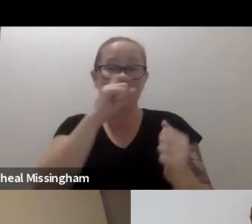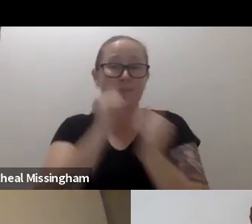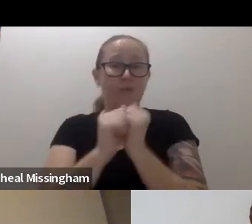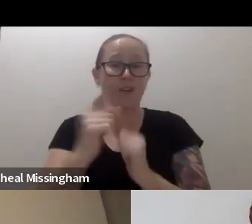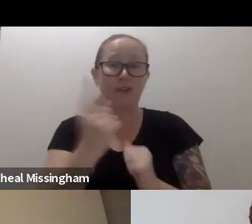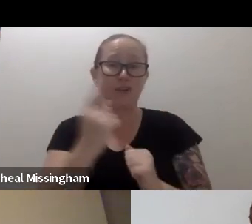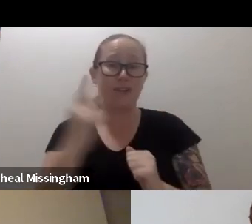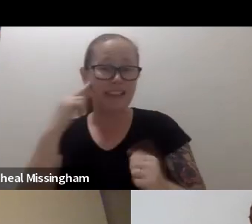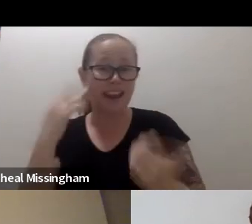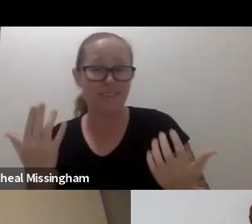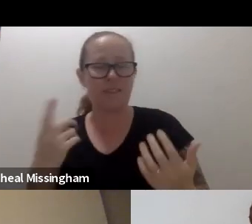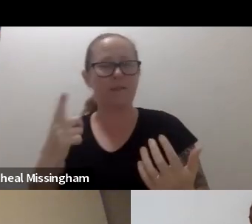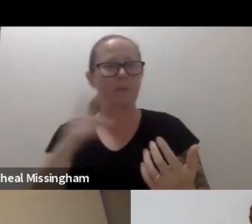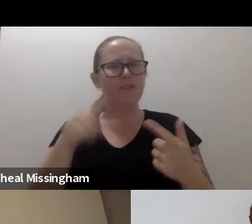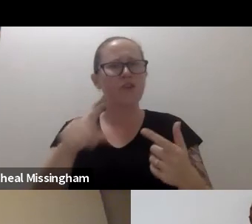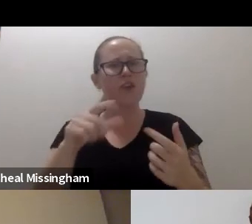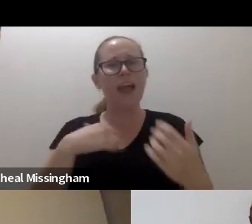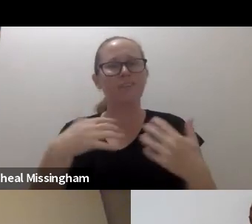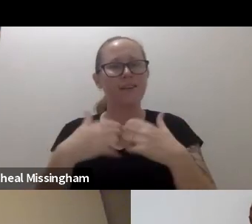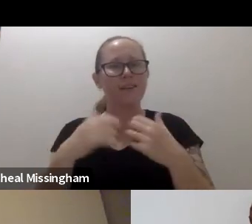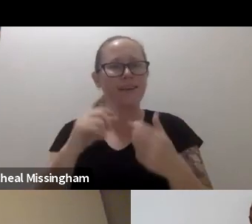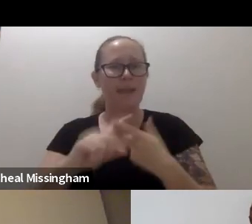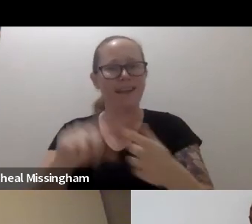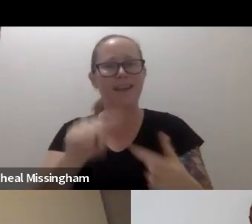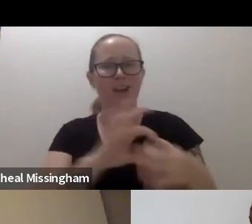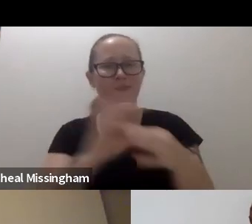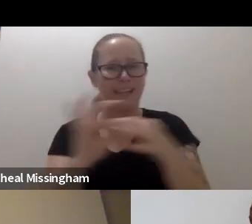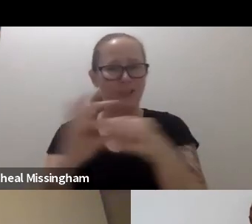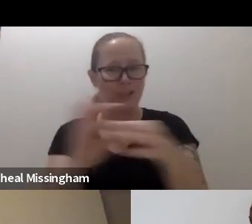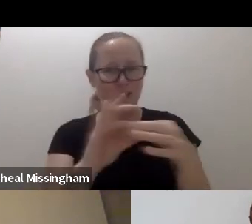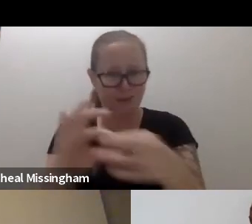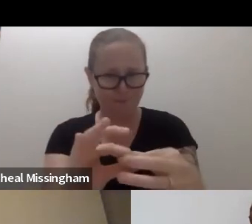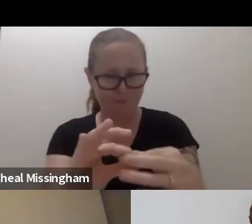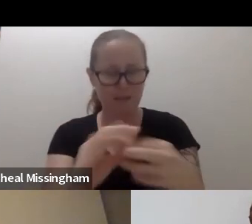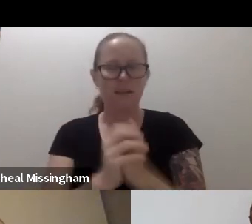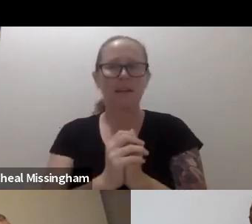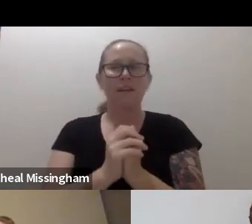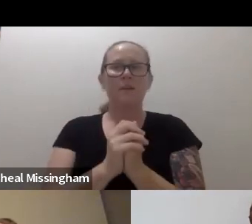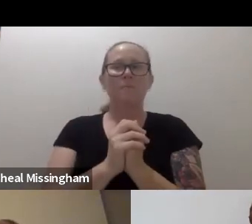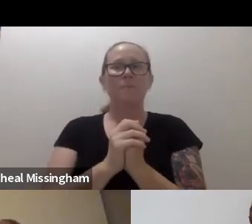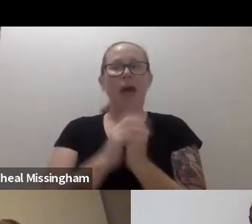or sister brother who's deaf, because you have to maintain those relationships.